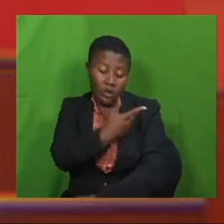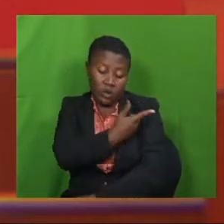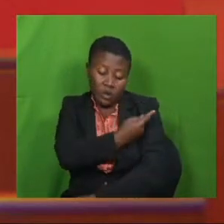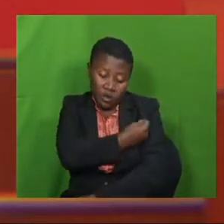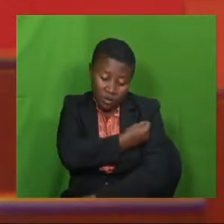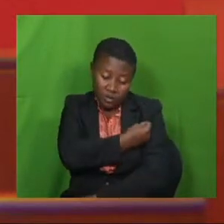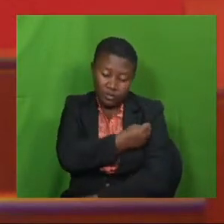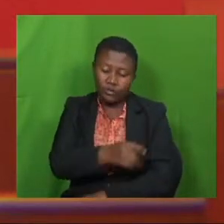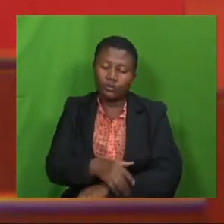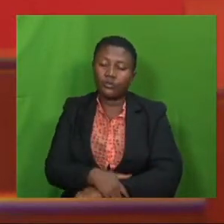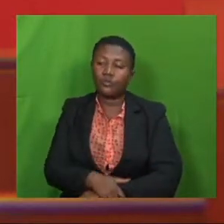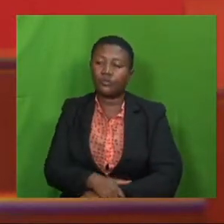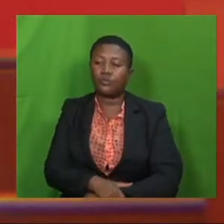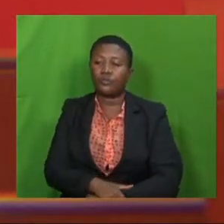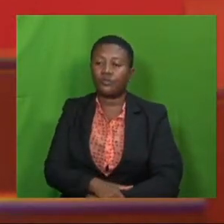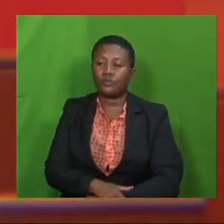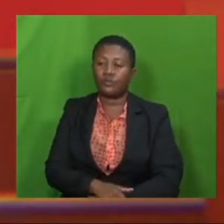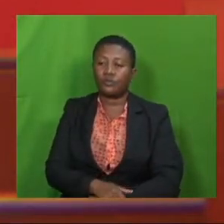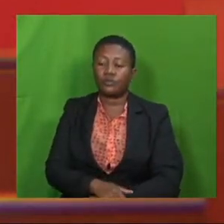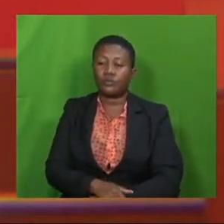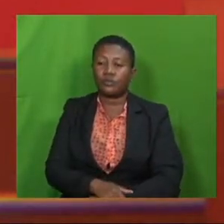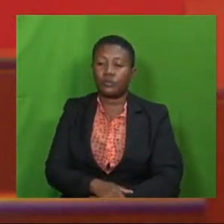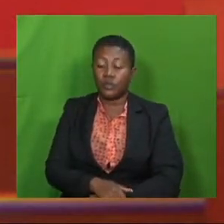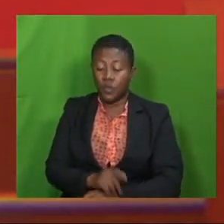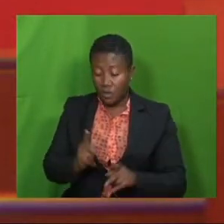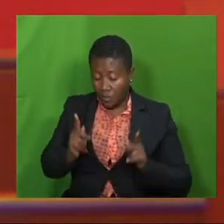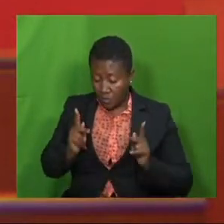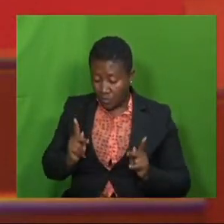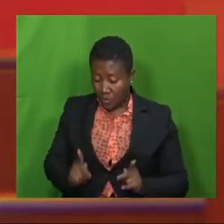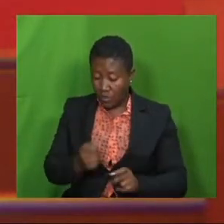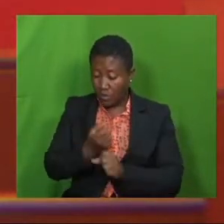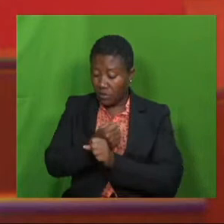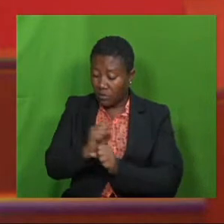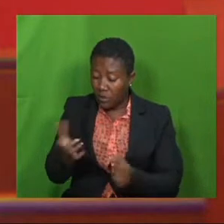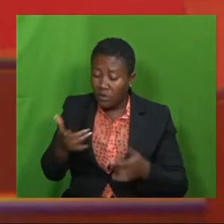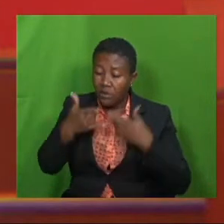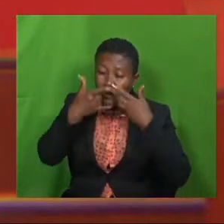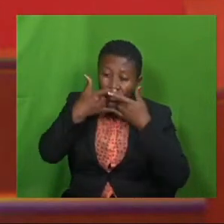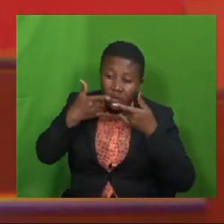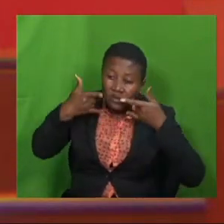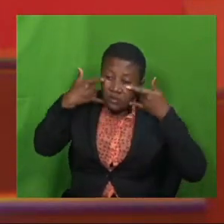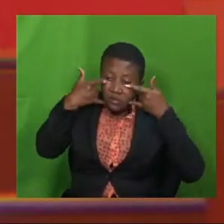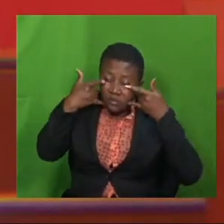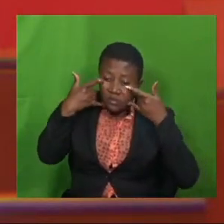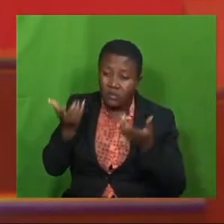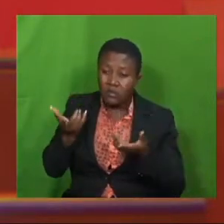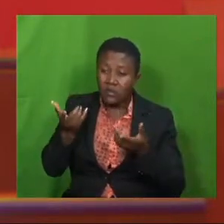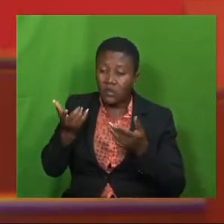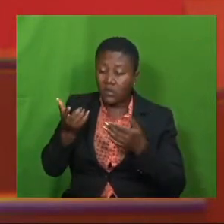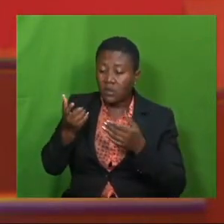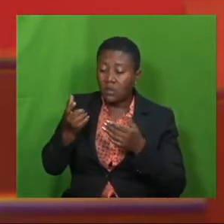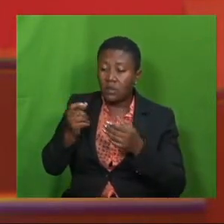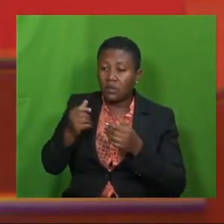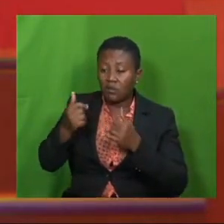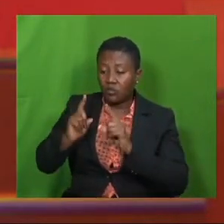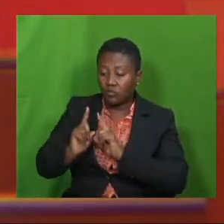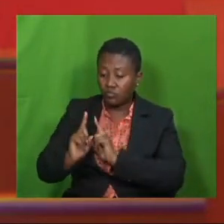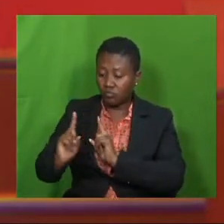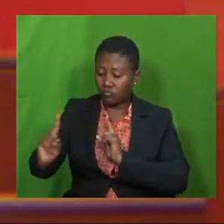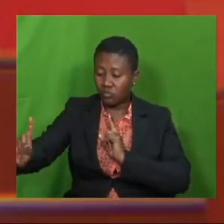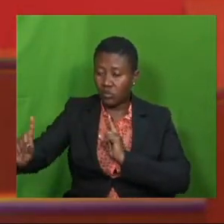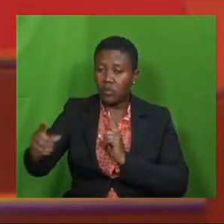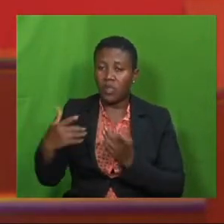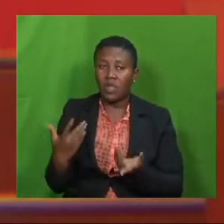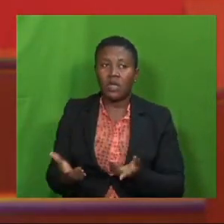jabs. Personal safety measures like nose mask wearing, social distancing and frequent hand